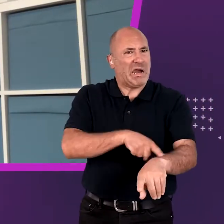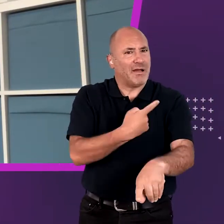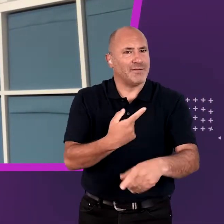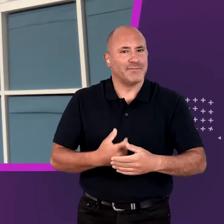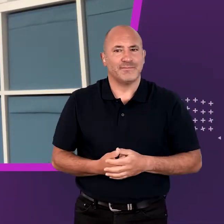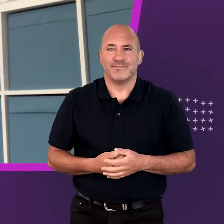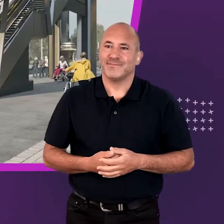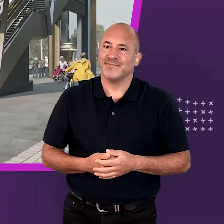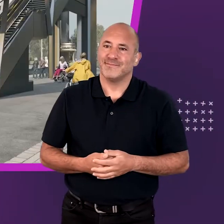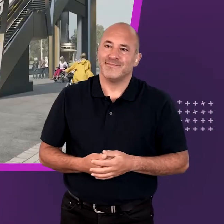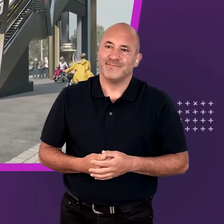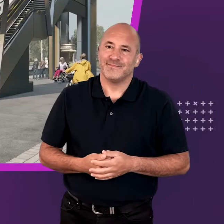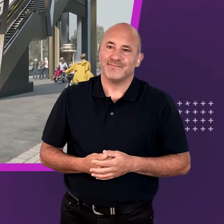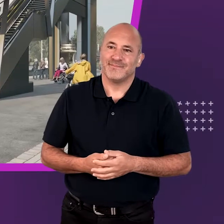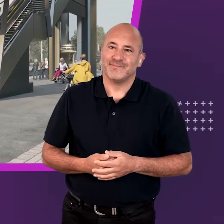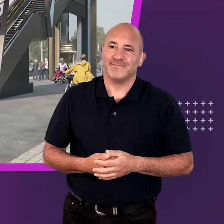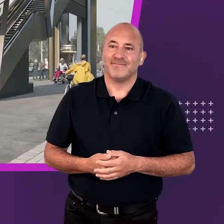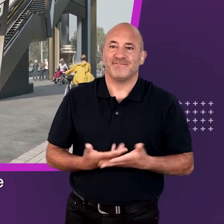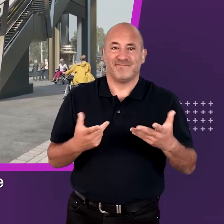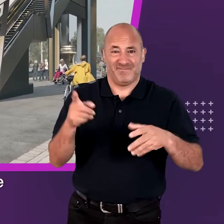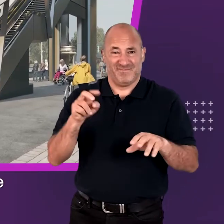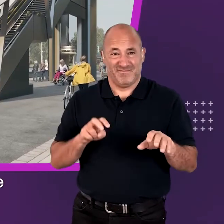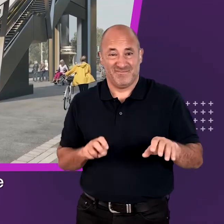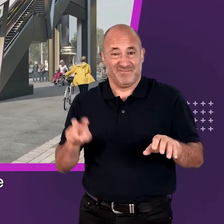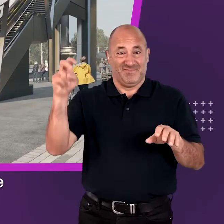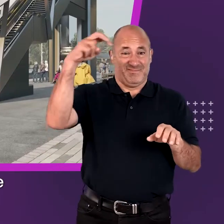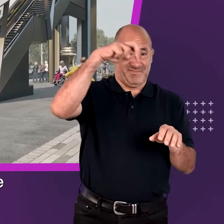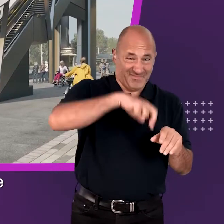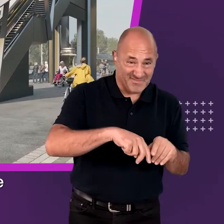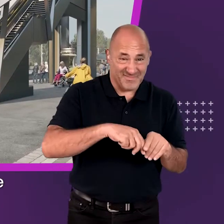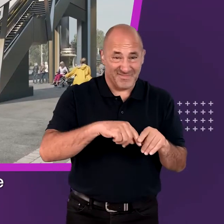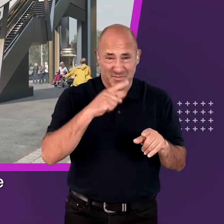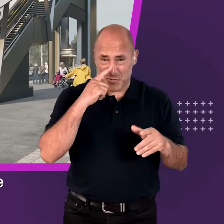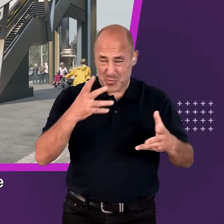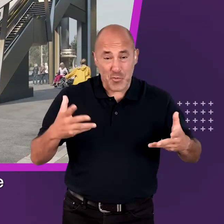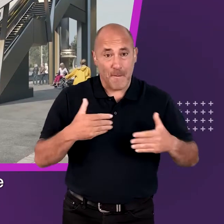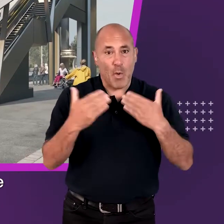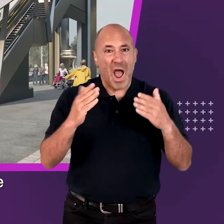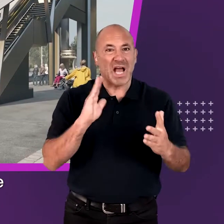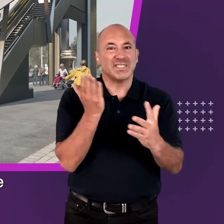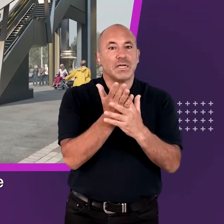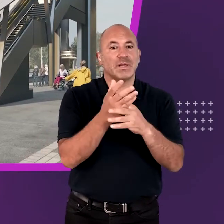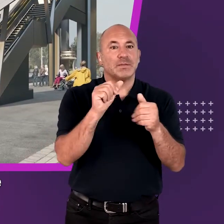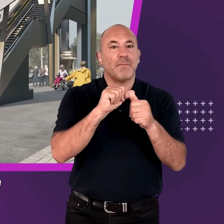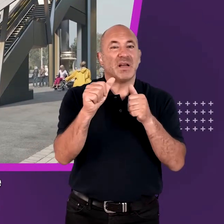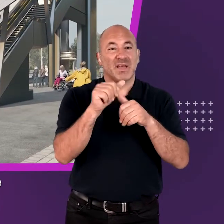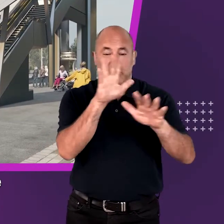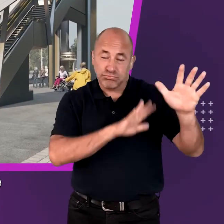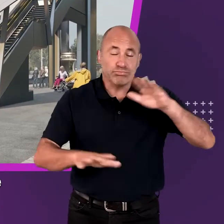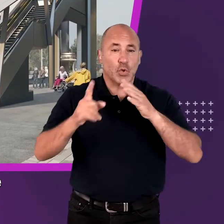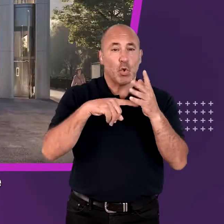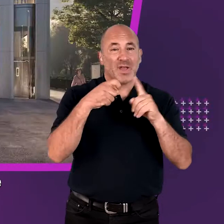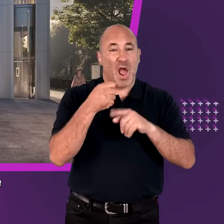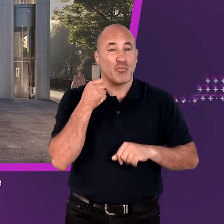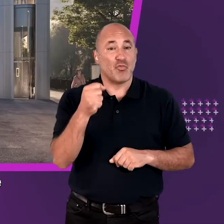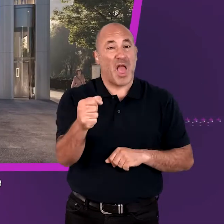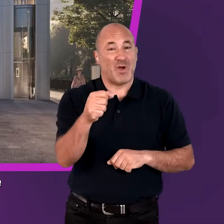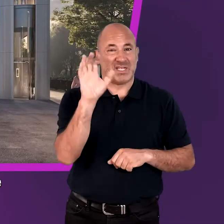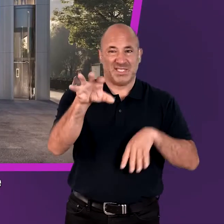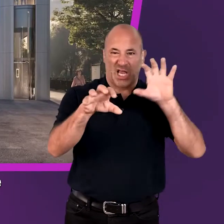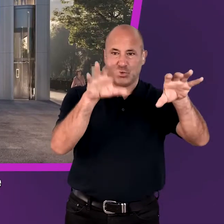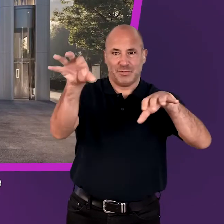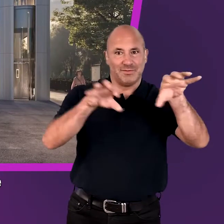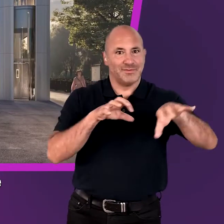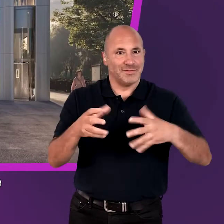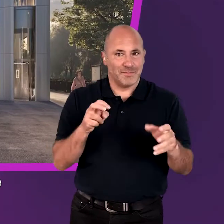than they currently are. So the Ava footbridge has the potential to drive increased accessibility across the